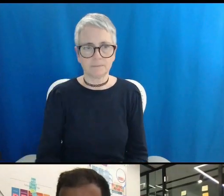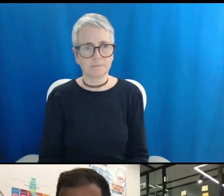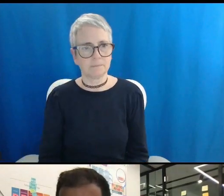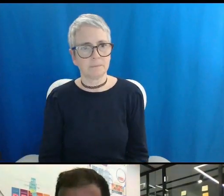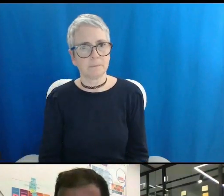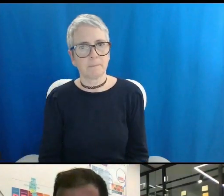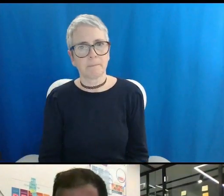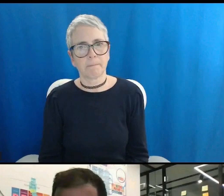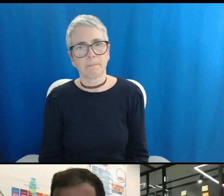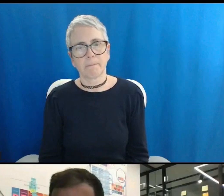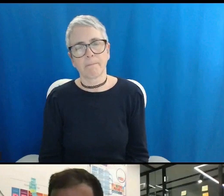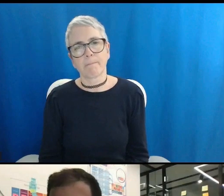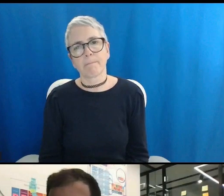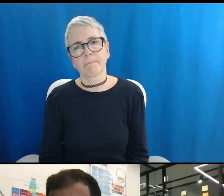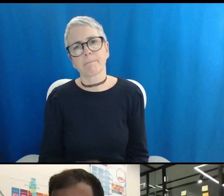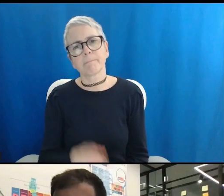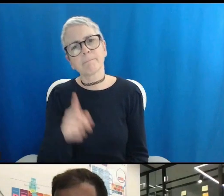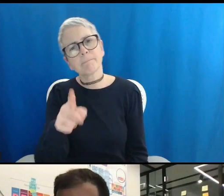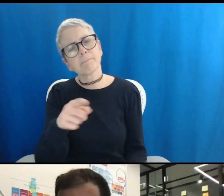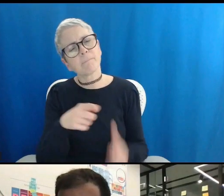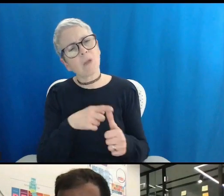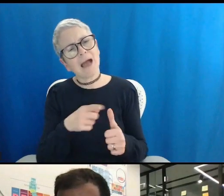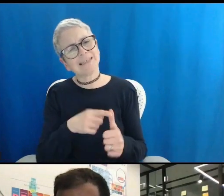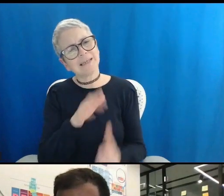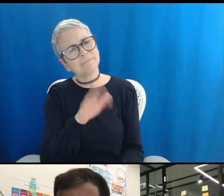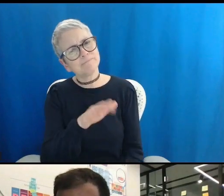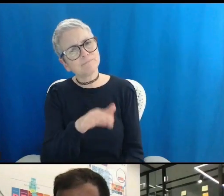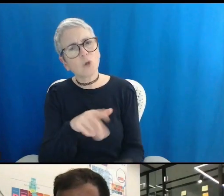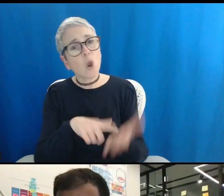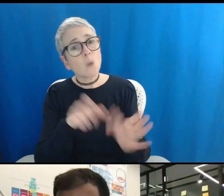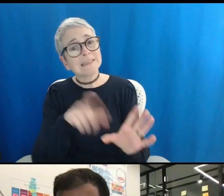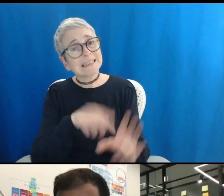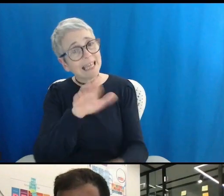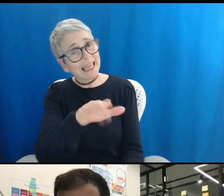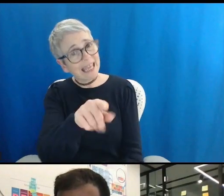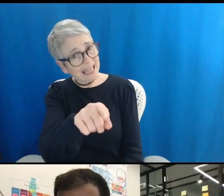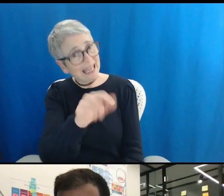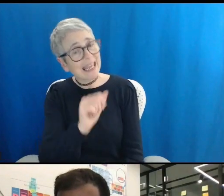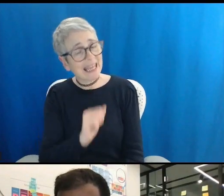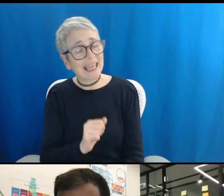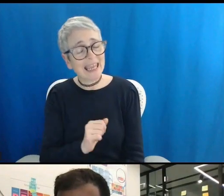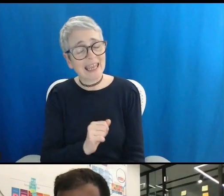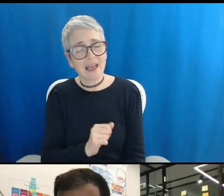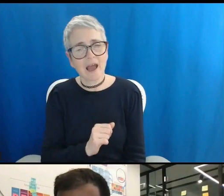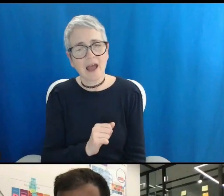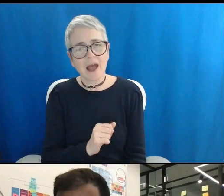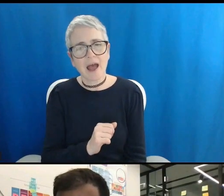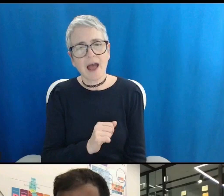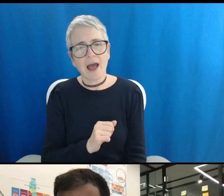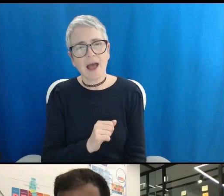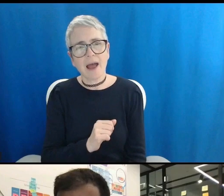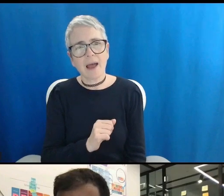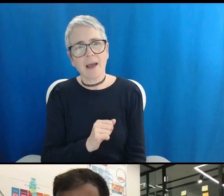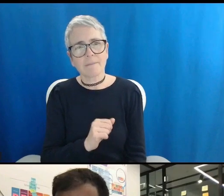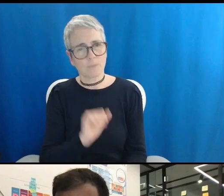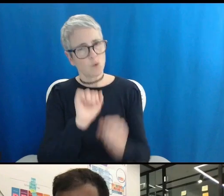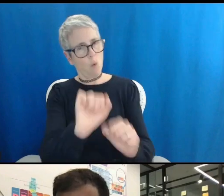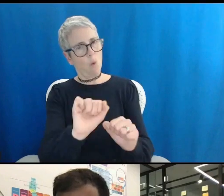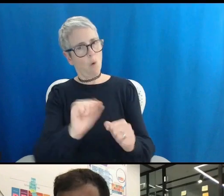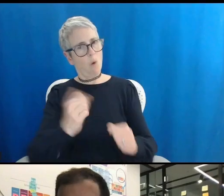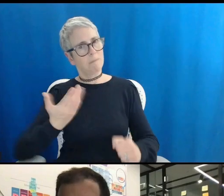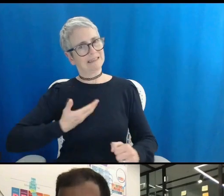How important is that? Lucy, if it's okay if I bring the attention to you here, the Business Disability Forum works with a lot